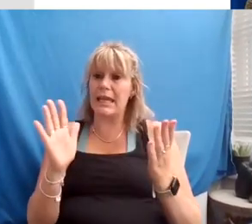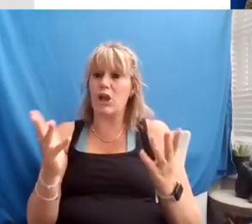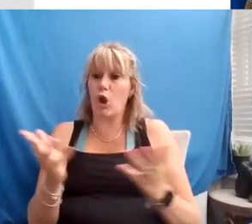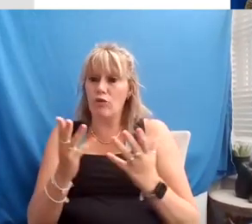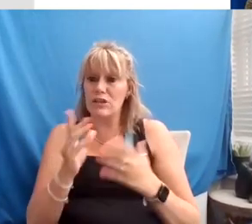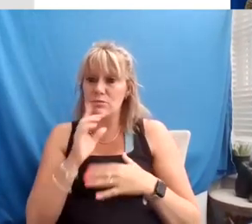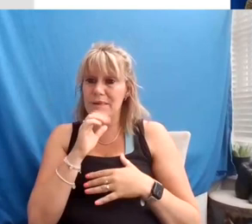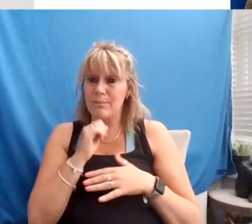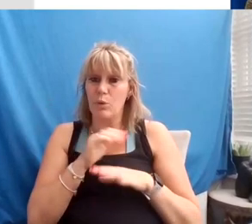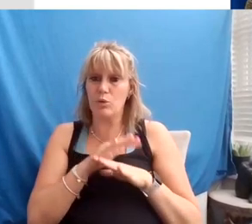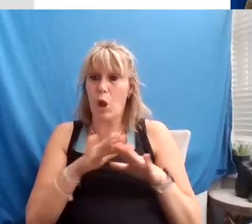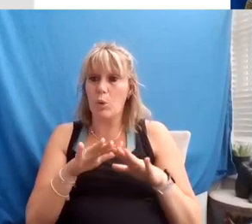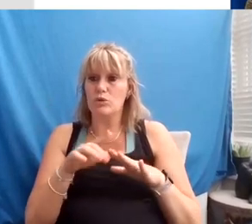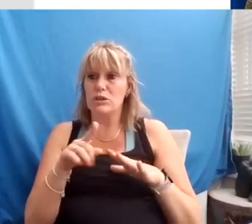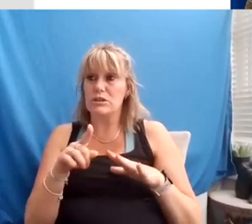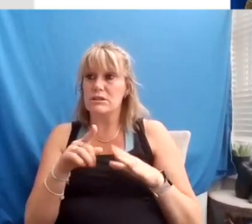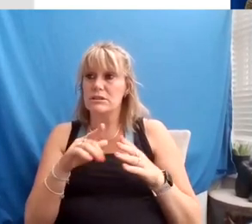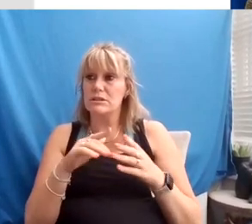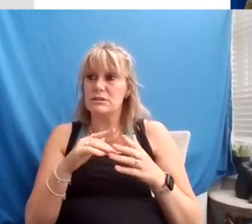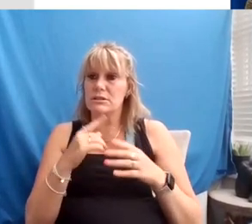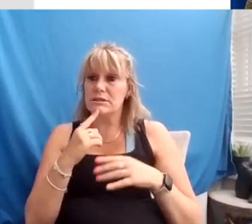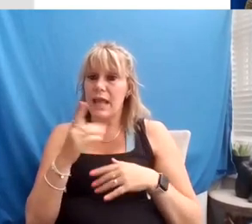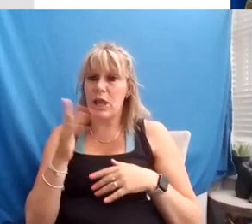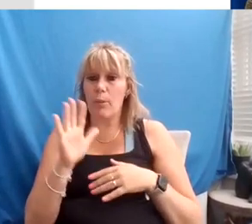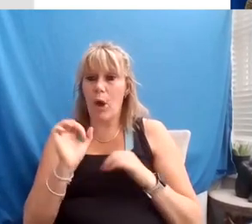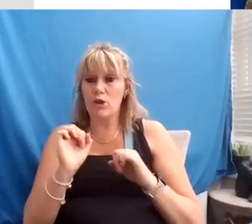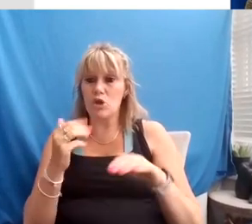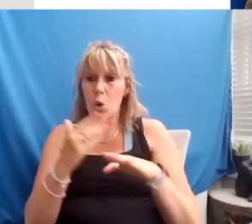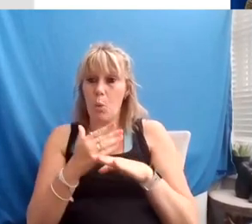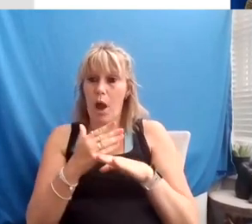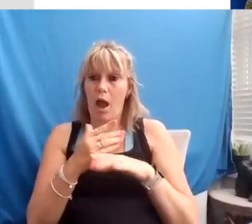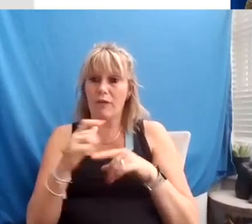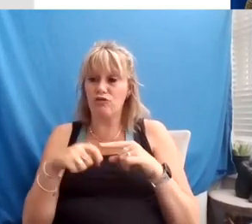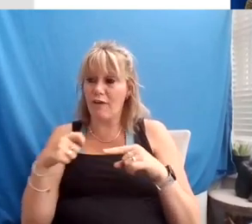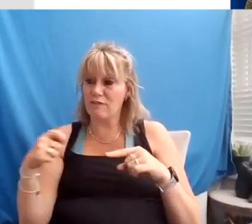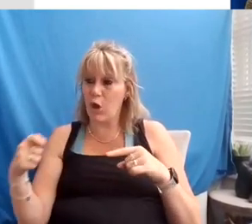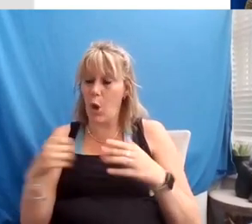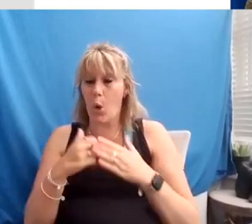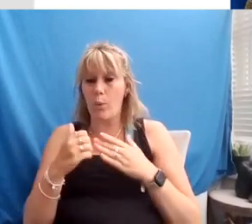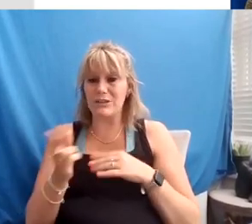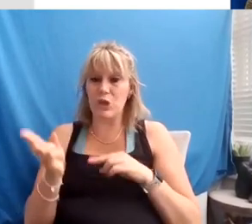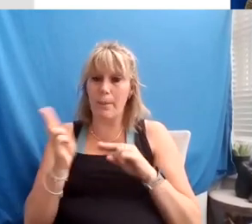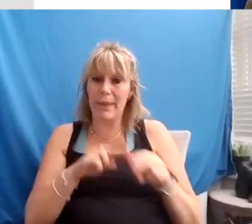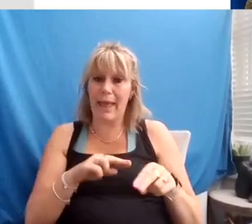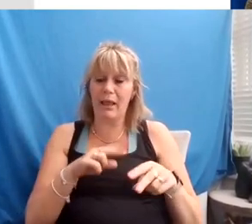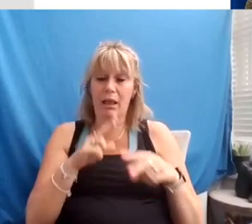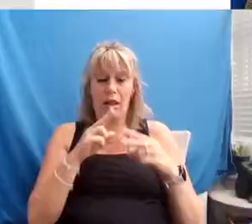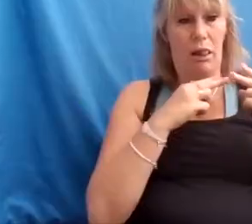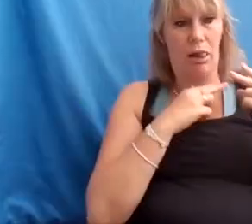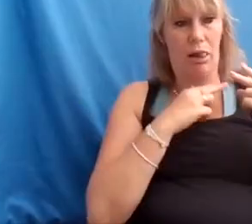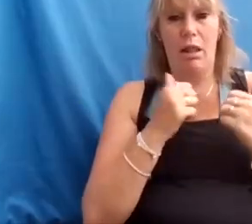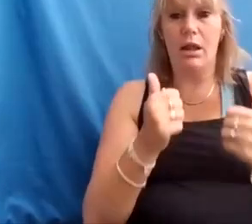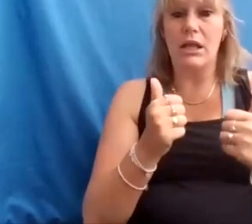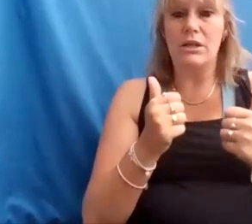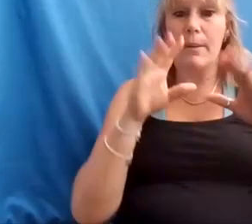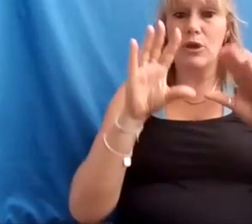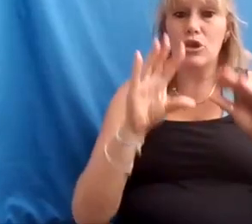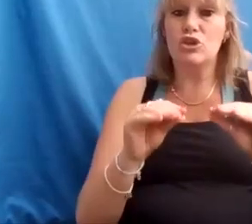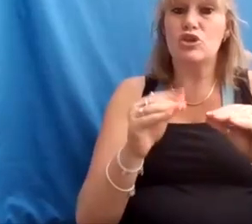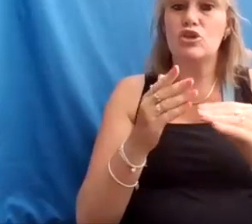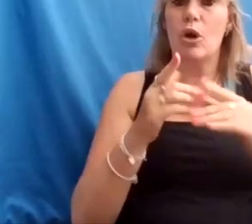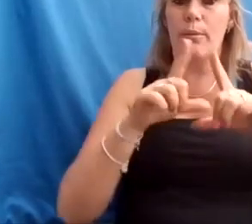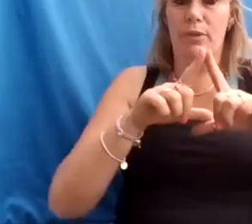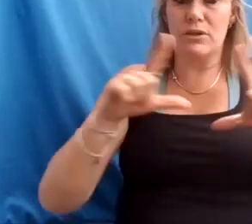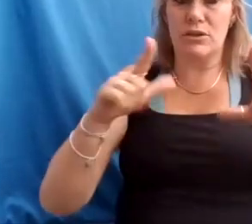know, don't just say goodbye to your work forever, you know, always go back to it. So I'm going to stop the screen share